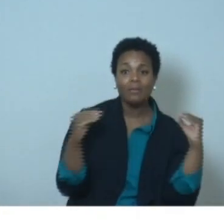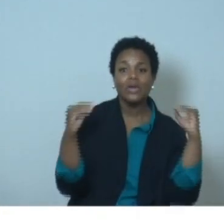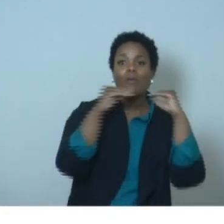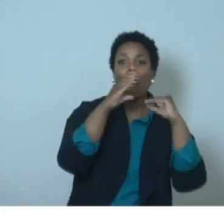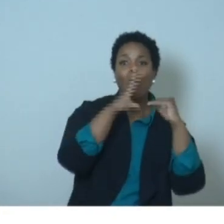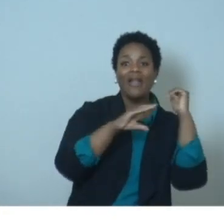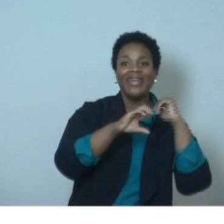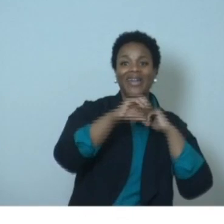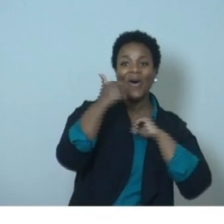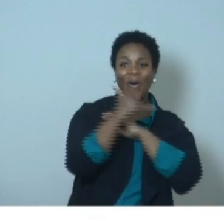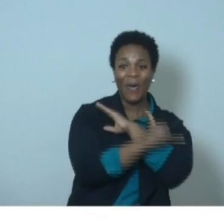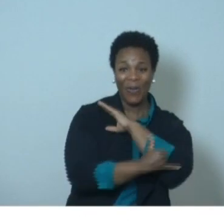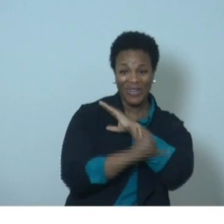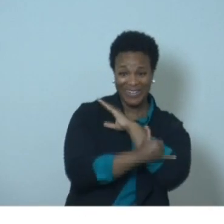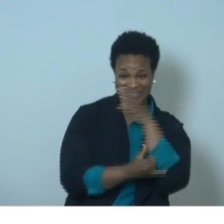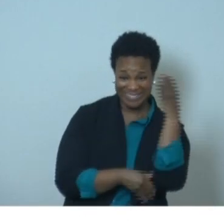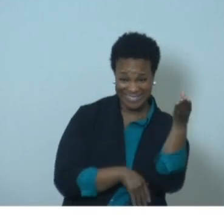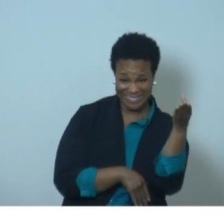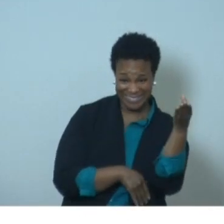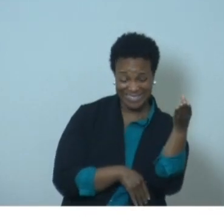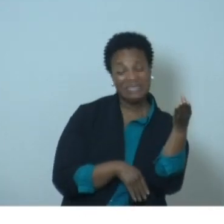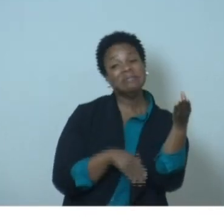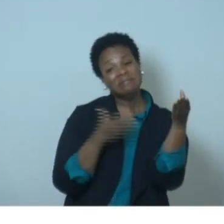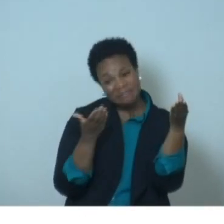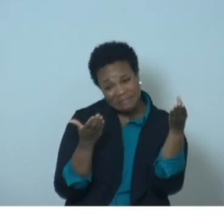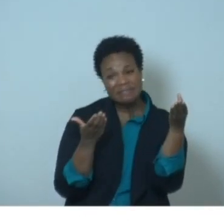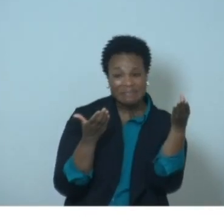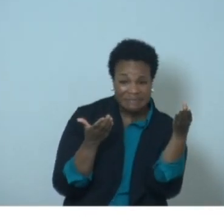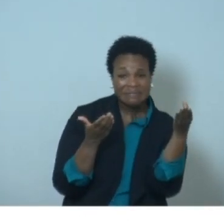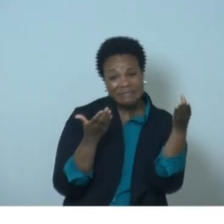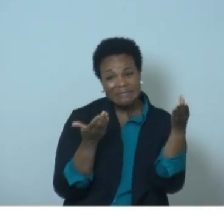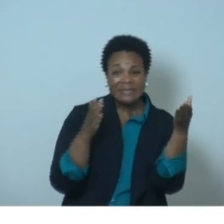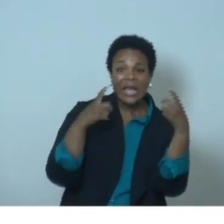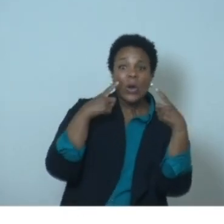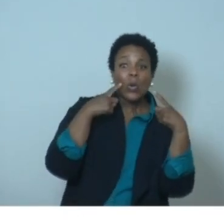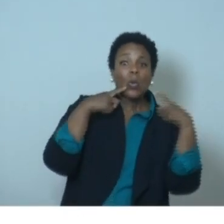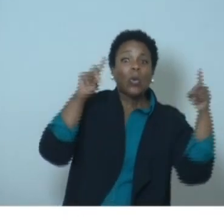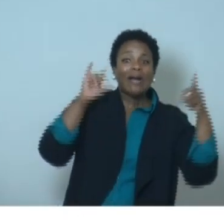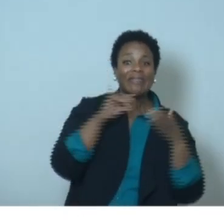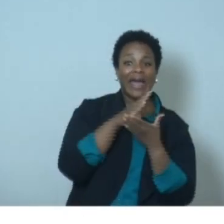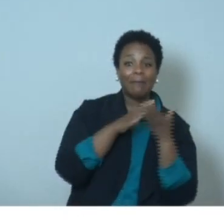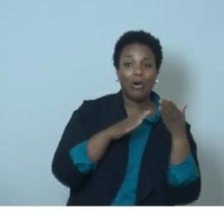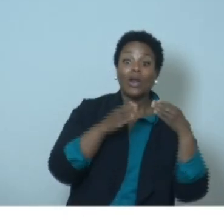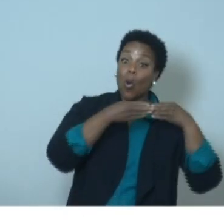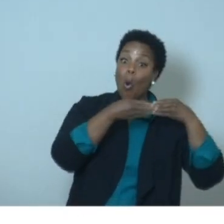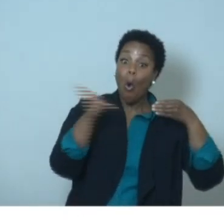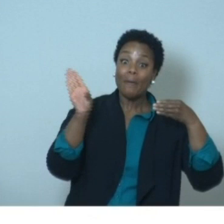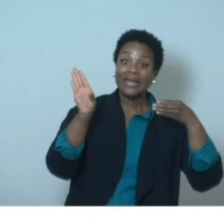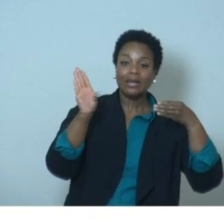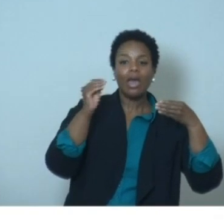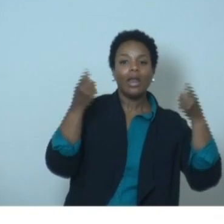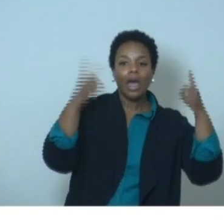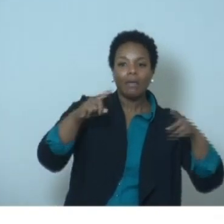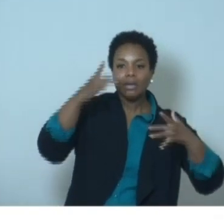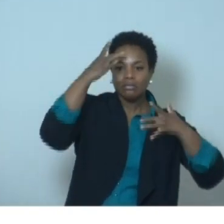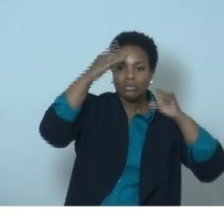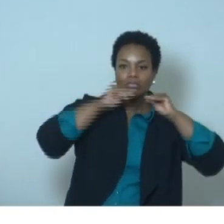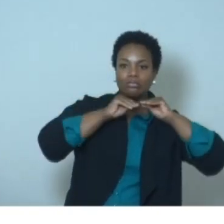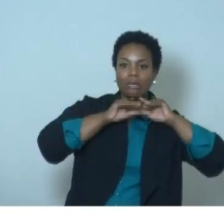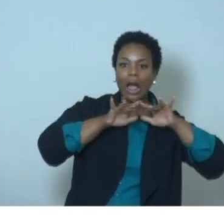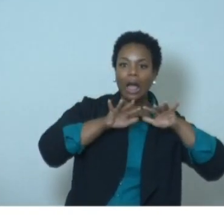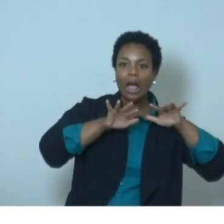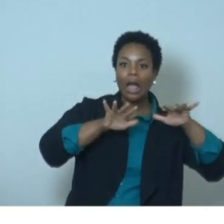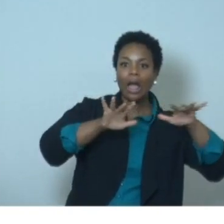New Mexico. So that part worked. They opened up, more people got infected. However,